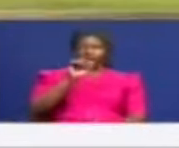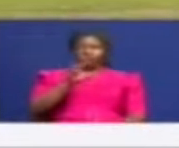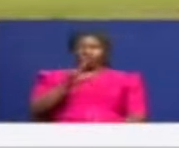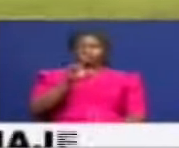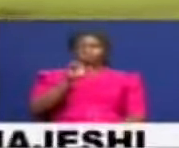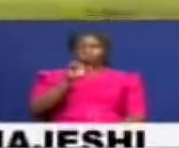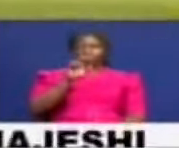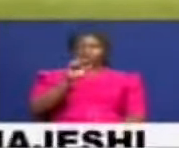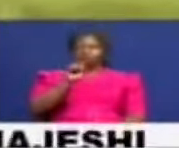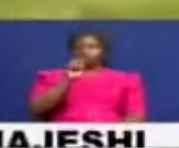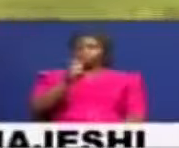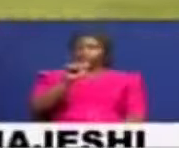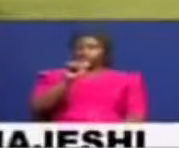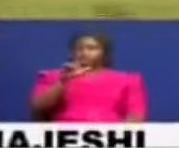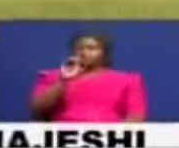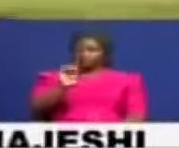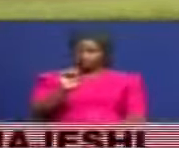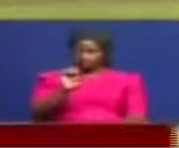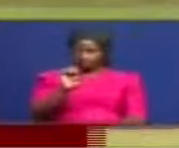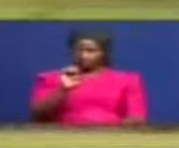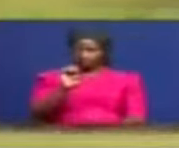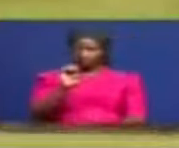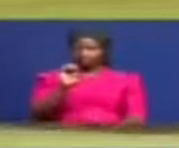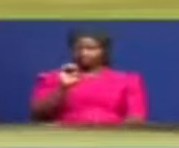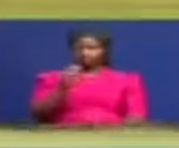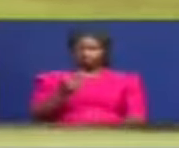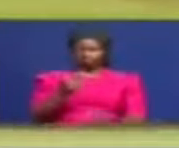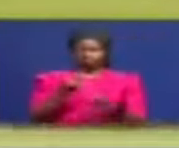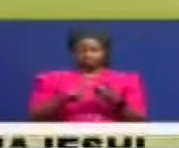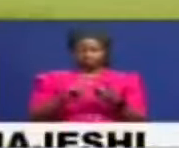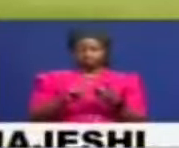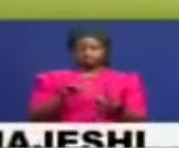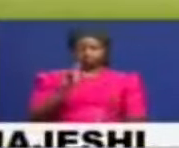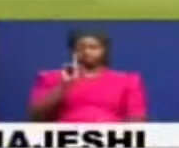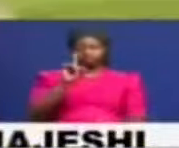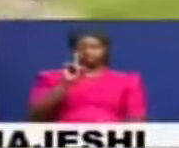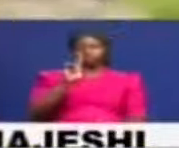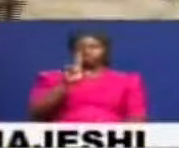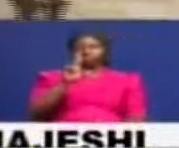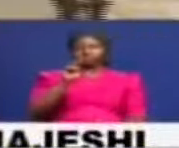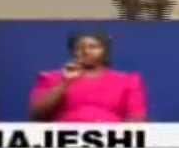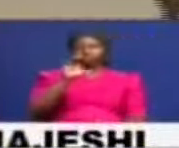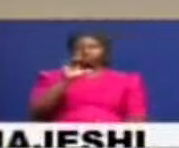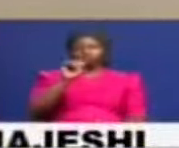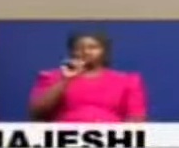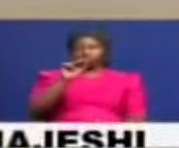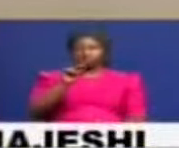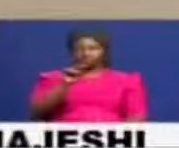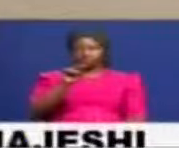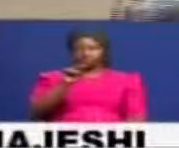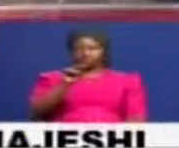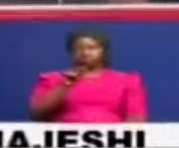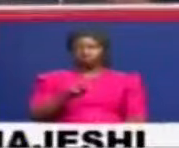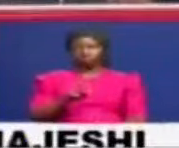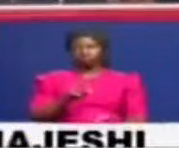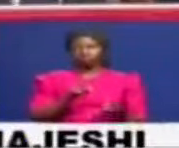with the body of the general. And thereafter, we expect a lap of honor. And then there will be the